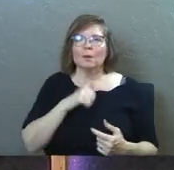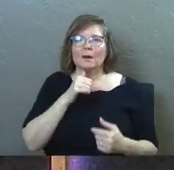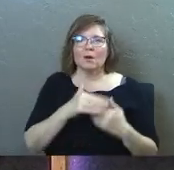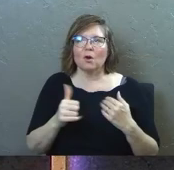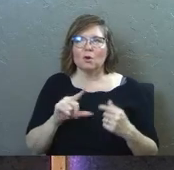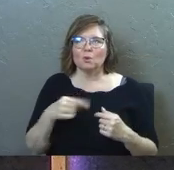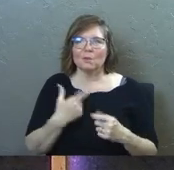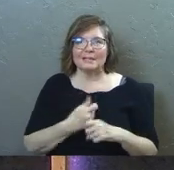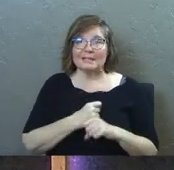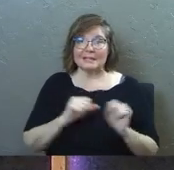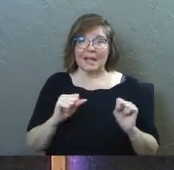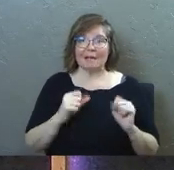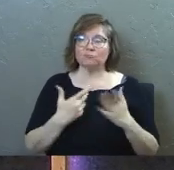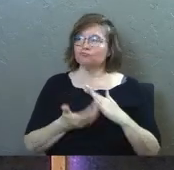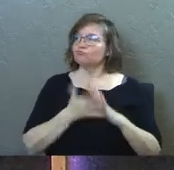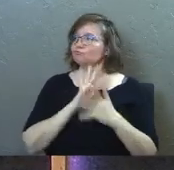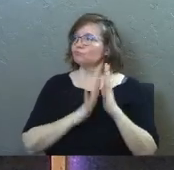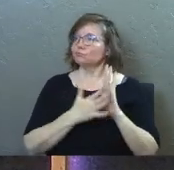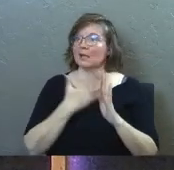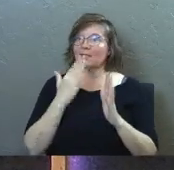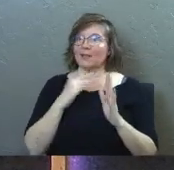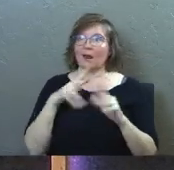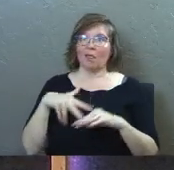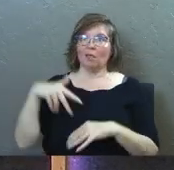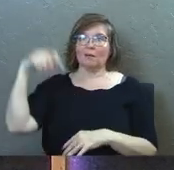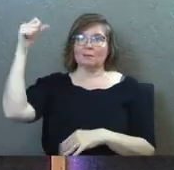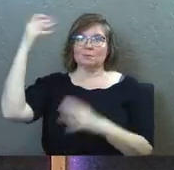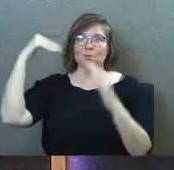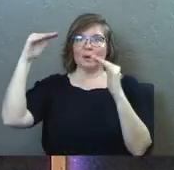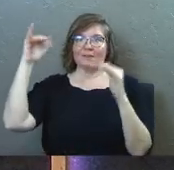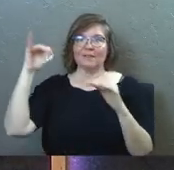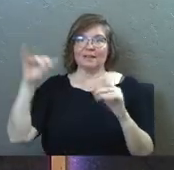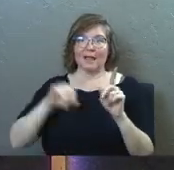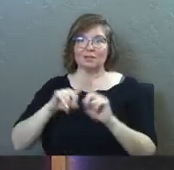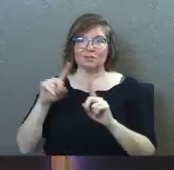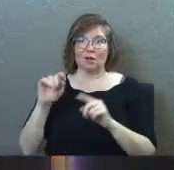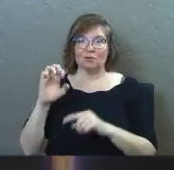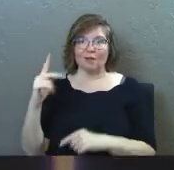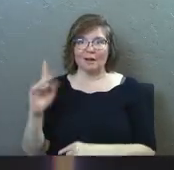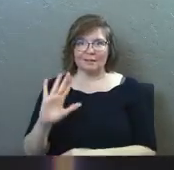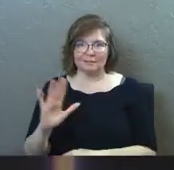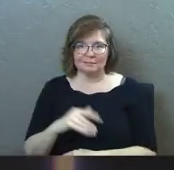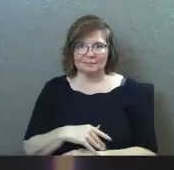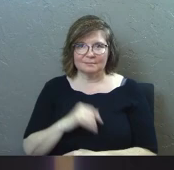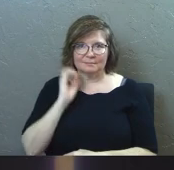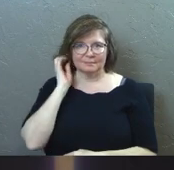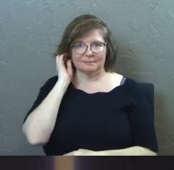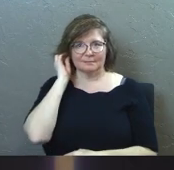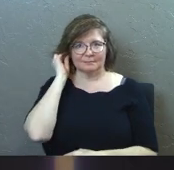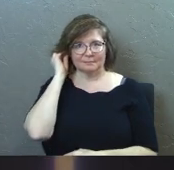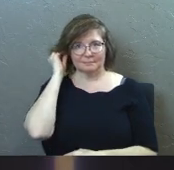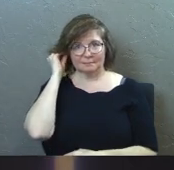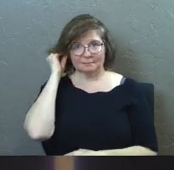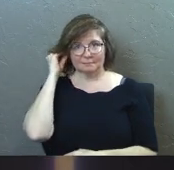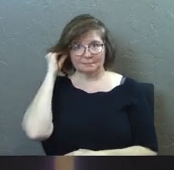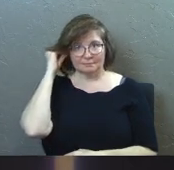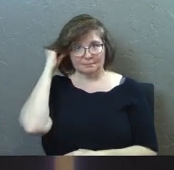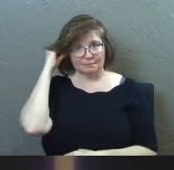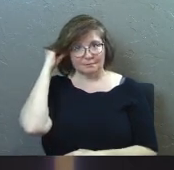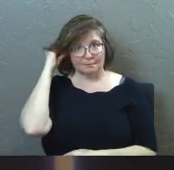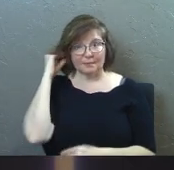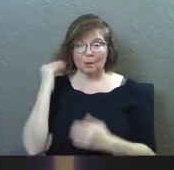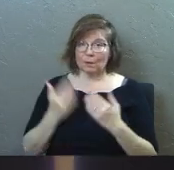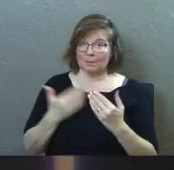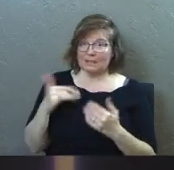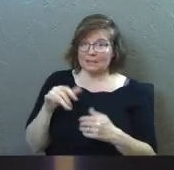We're not called to just get saved, and then God beams us up to heaven like Star Trek. Wouldn't that have been easier? Like,